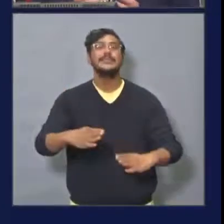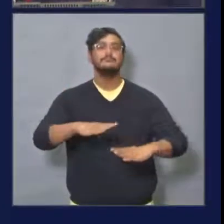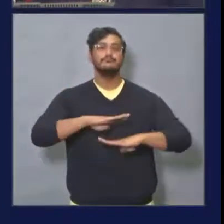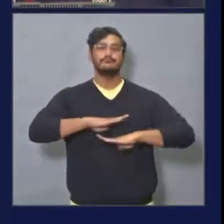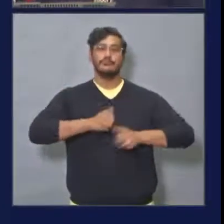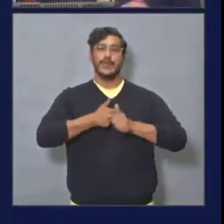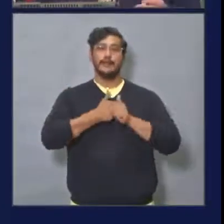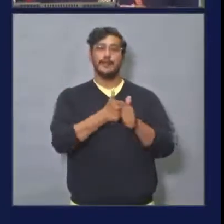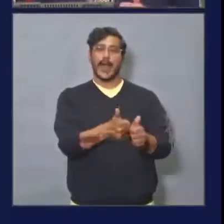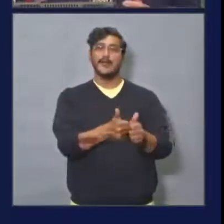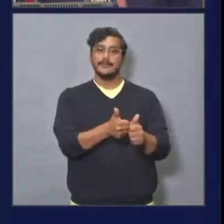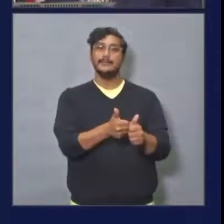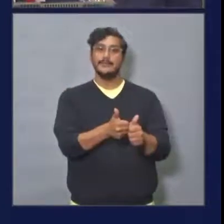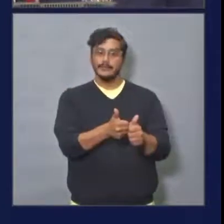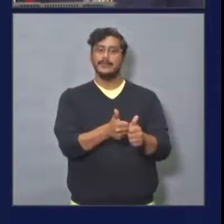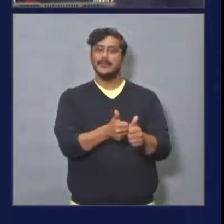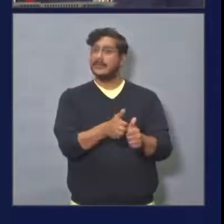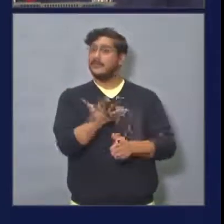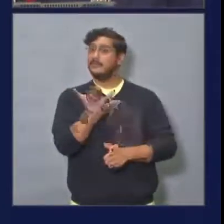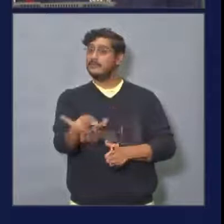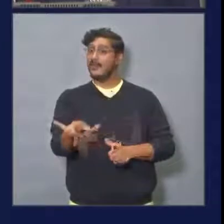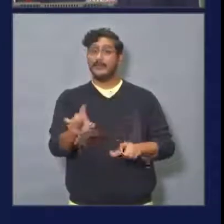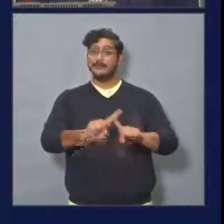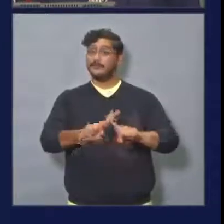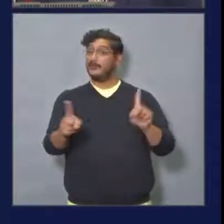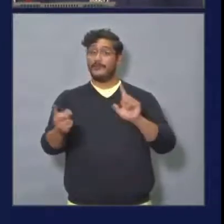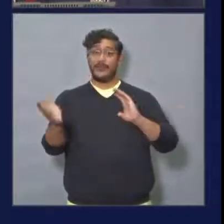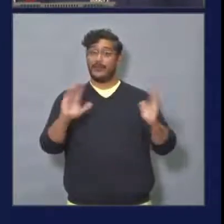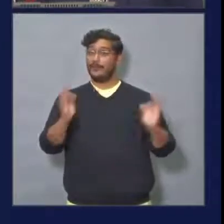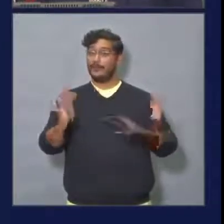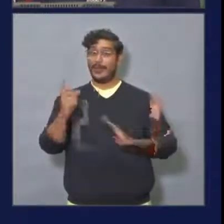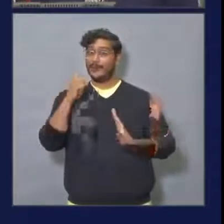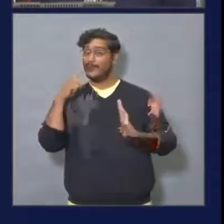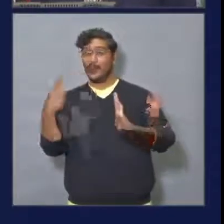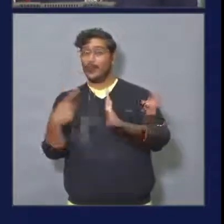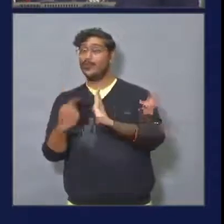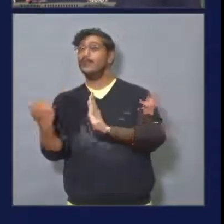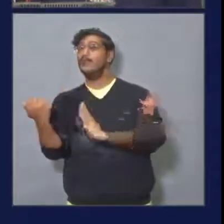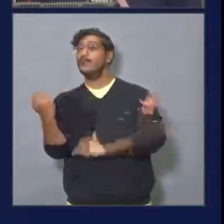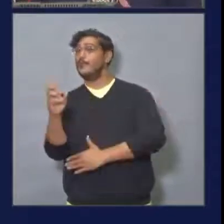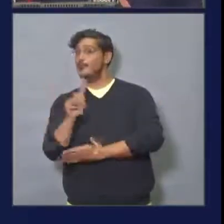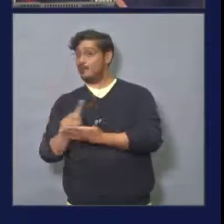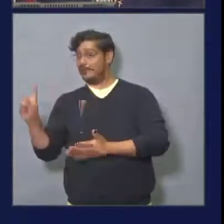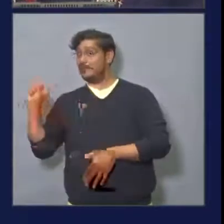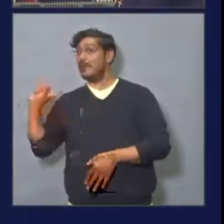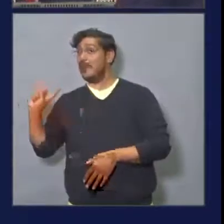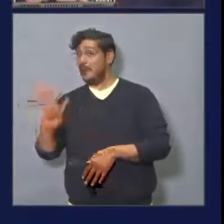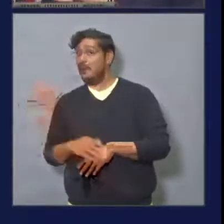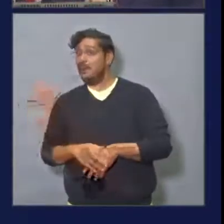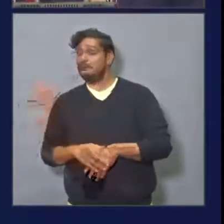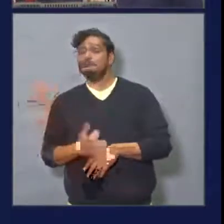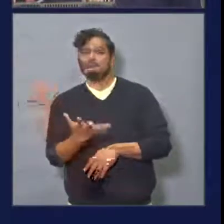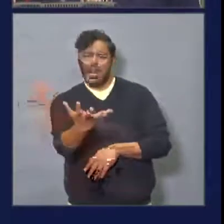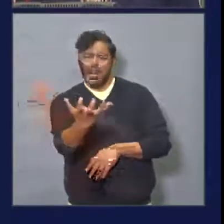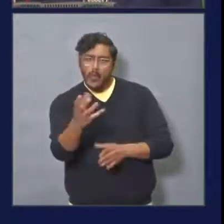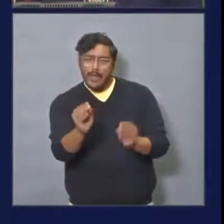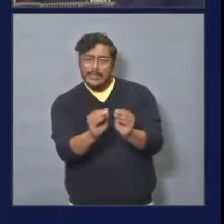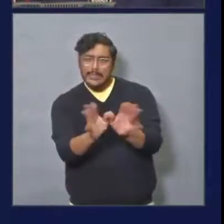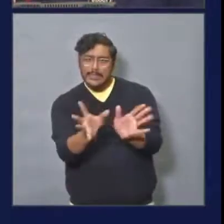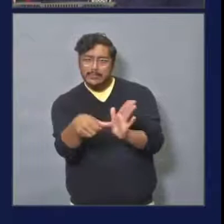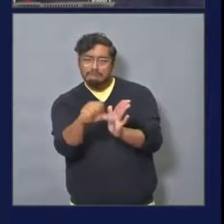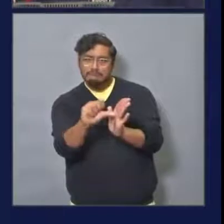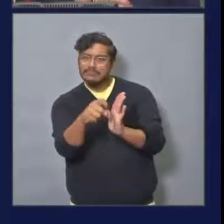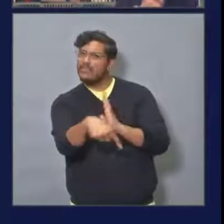of COVID-19. And this, in fact, is a different picture than what we had seen earlier. Now, I want to be clear that this is just a